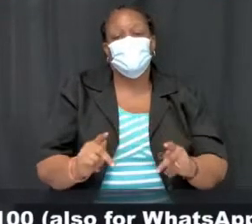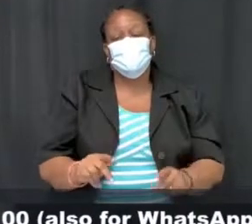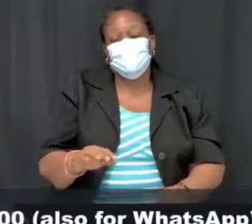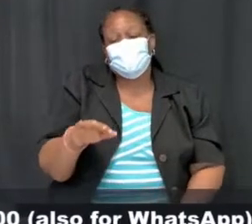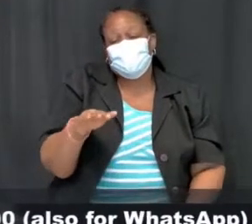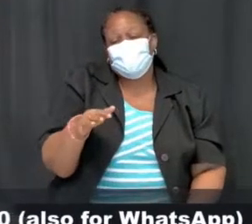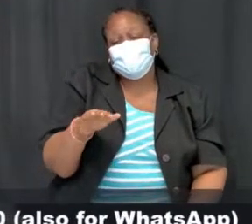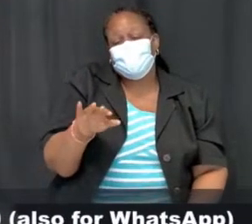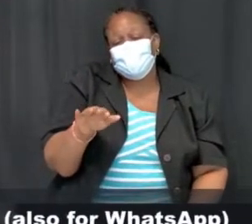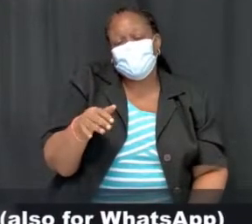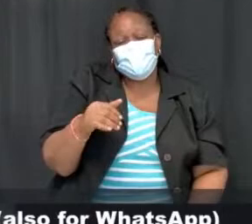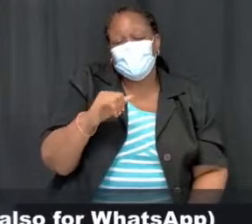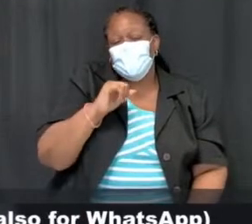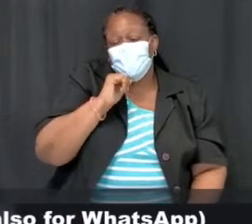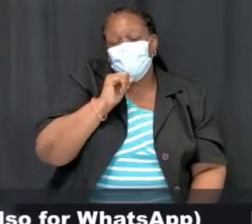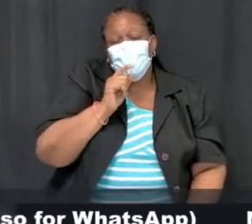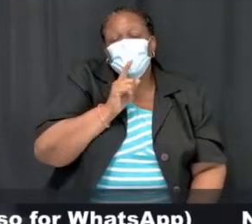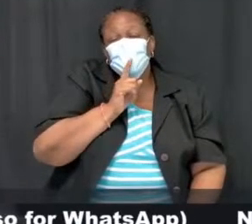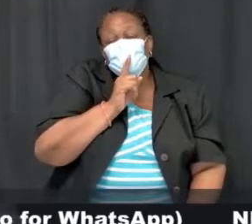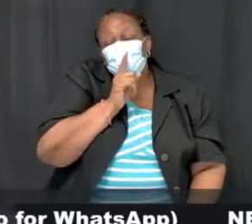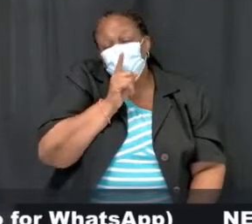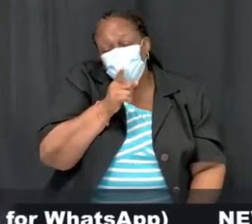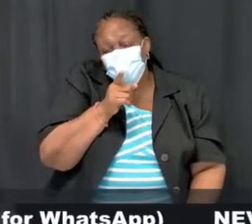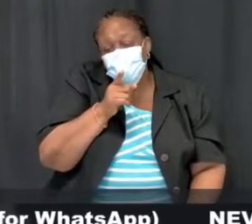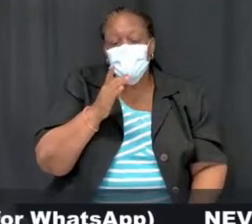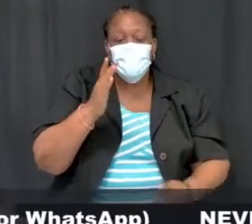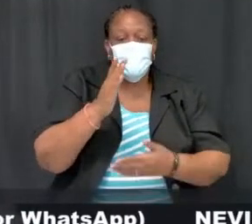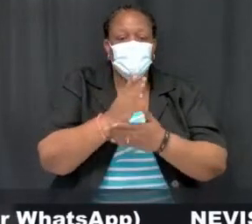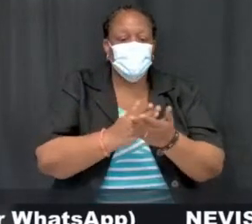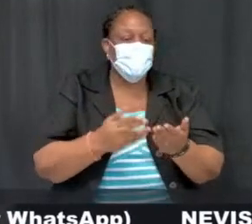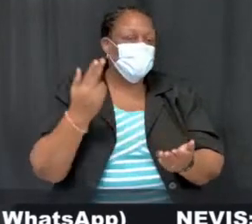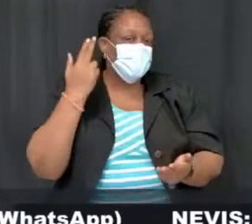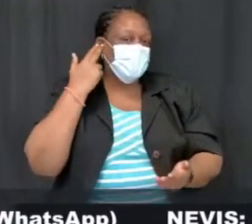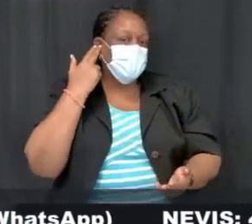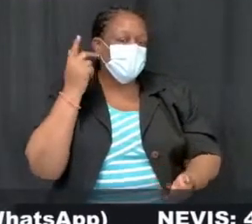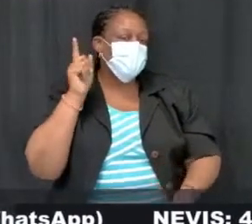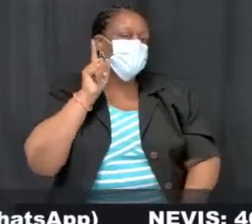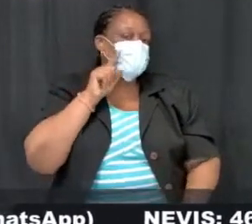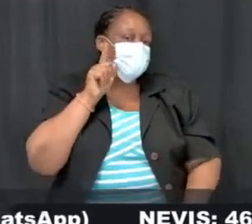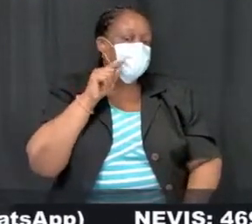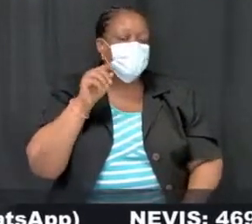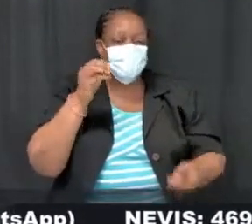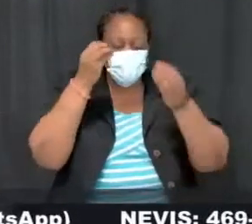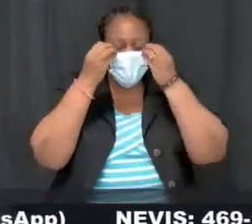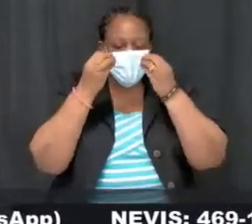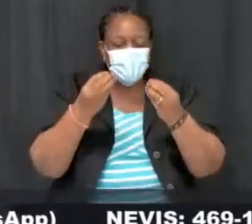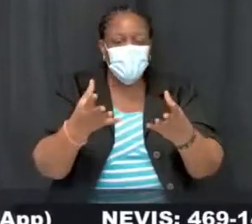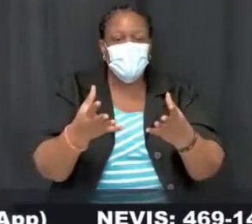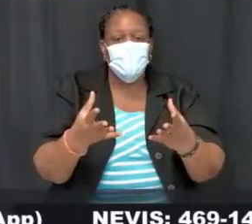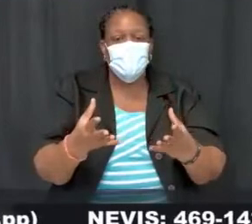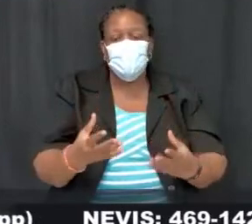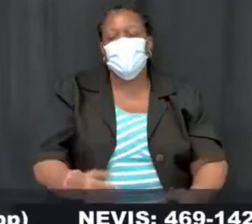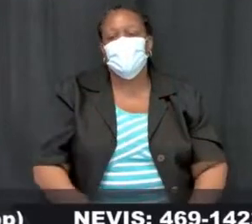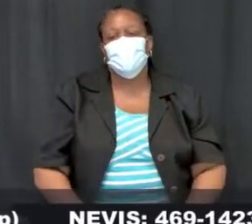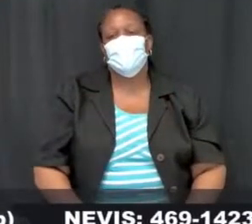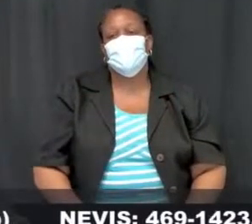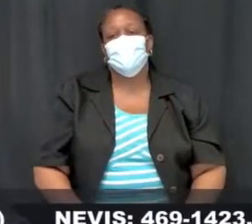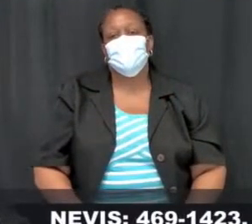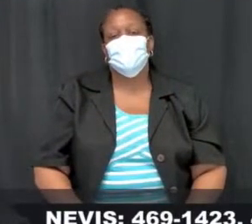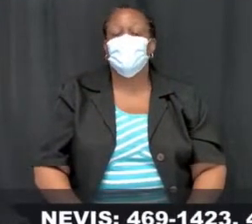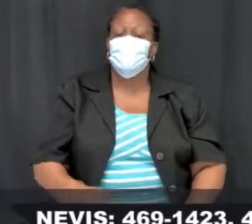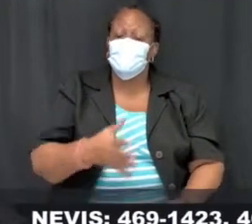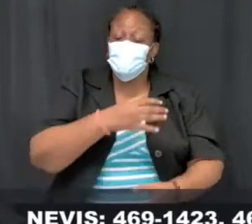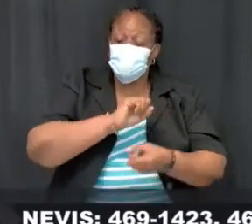lot of them are simply being misled. And I want to speak to persons who know better and who have